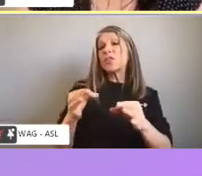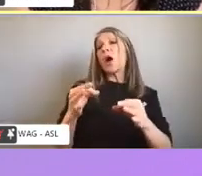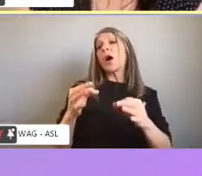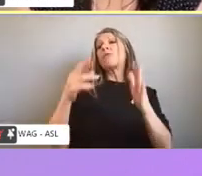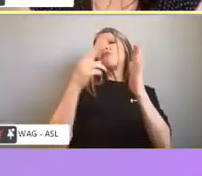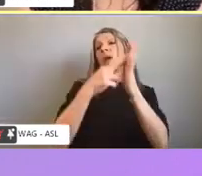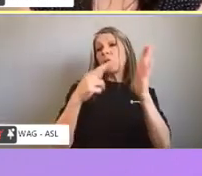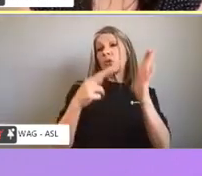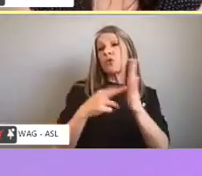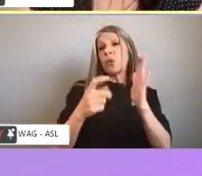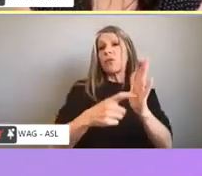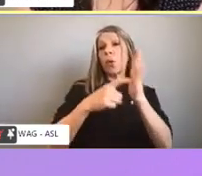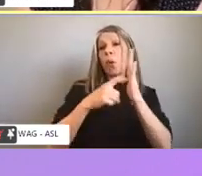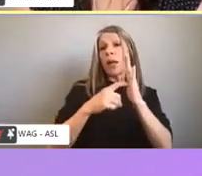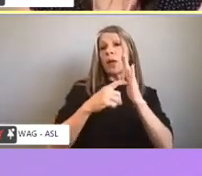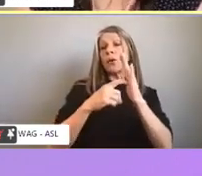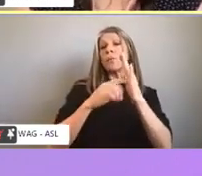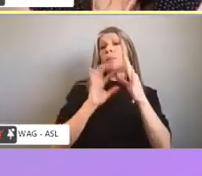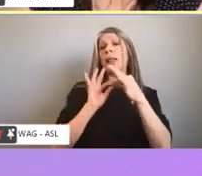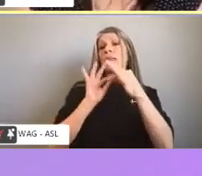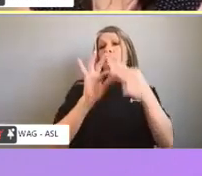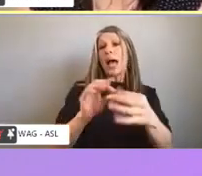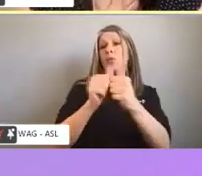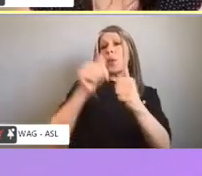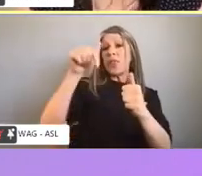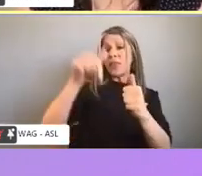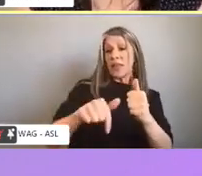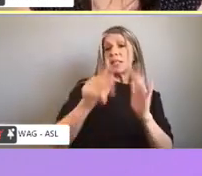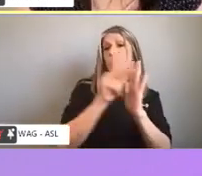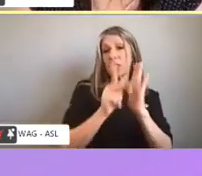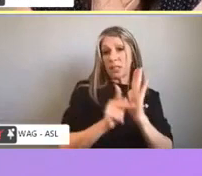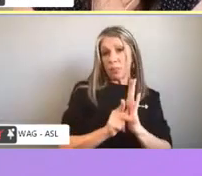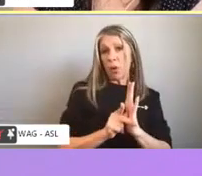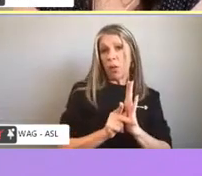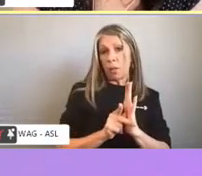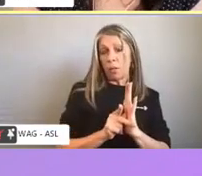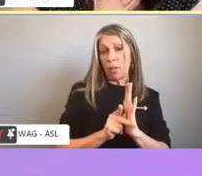regulatory requirement aligns with this particular principle.